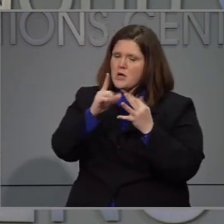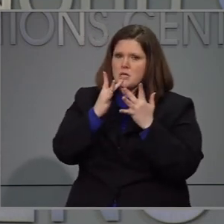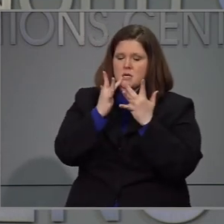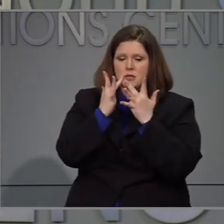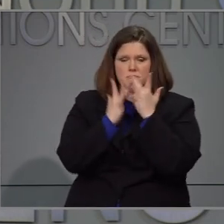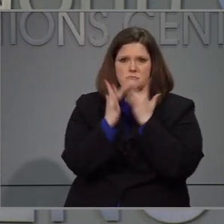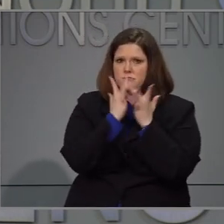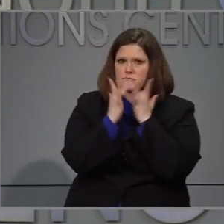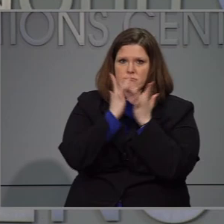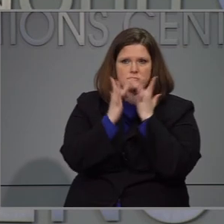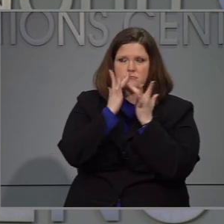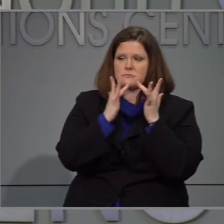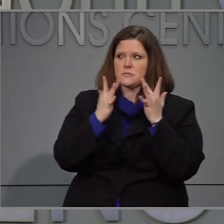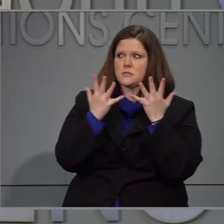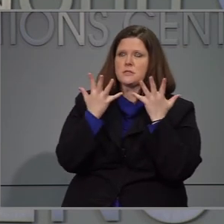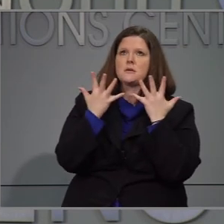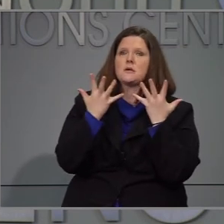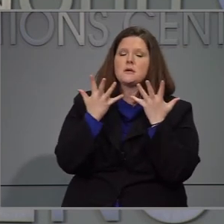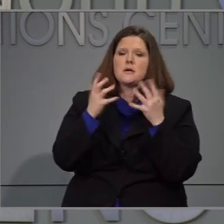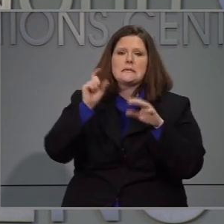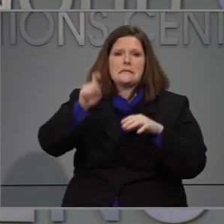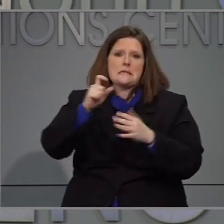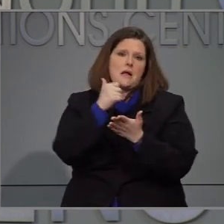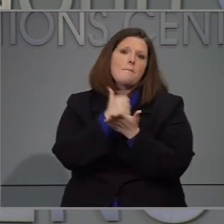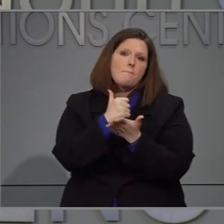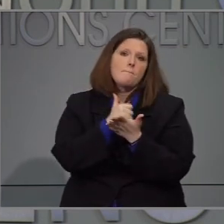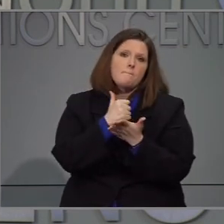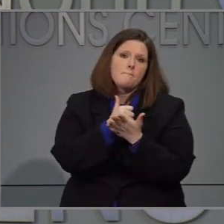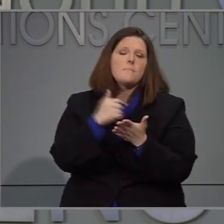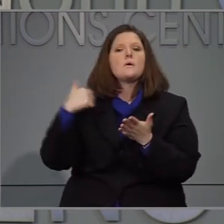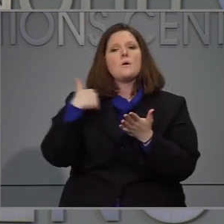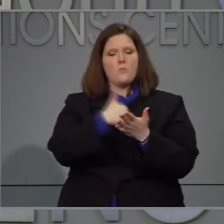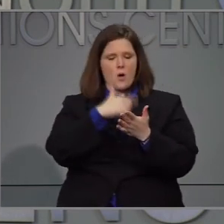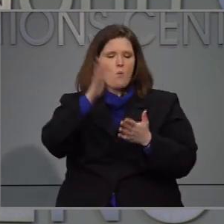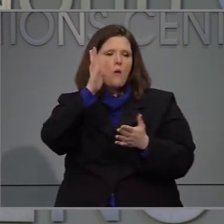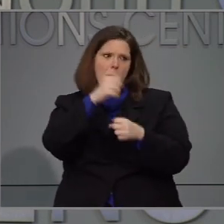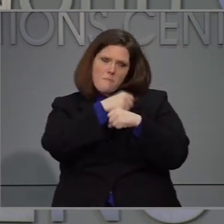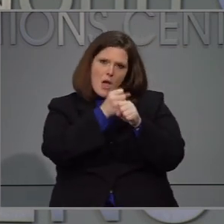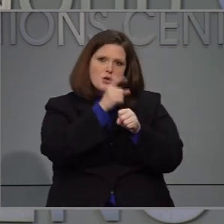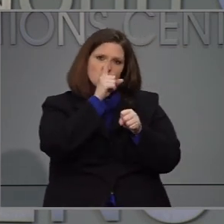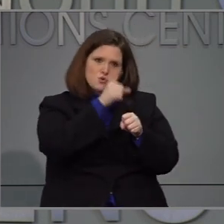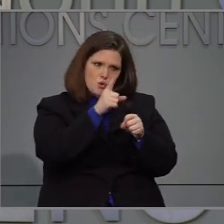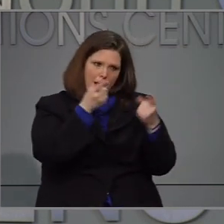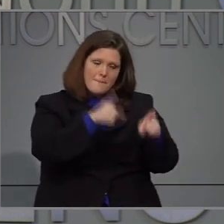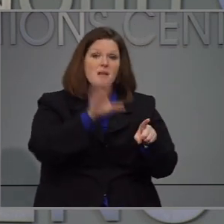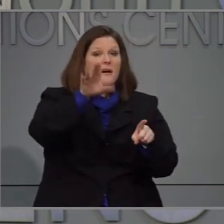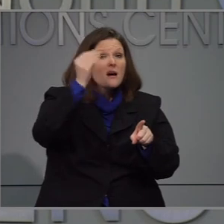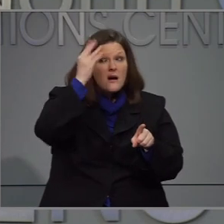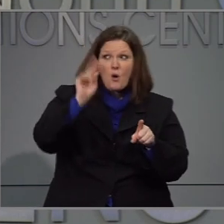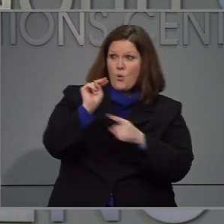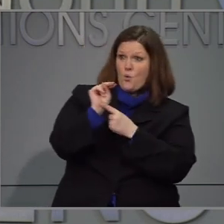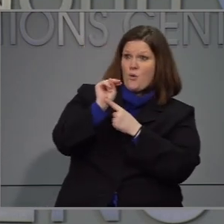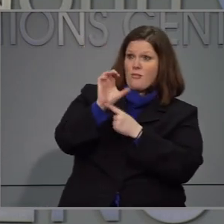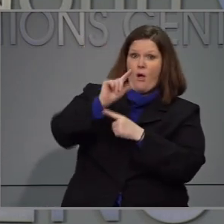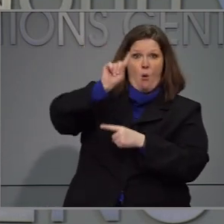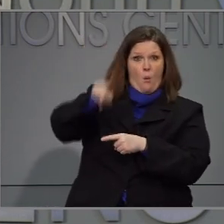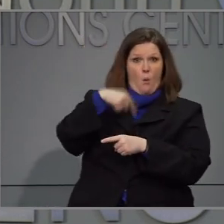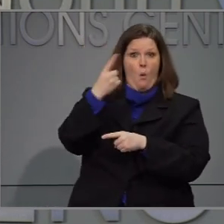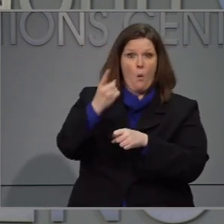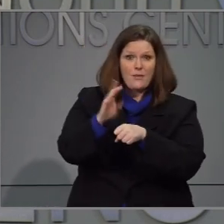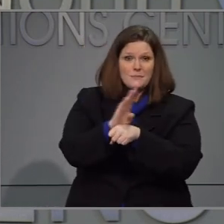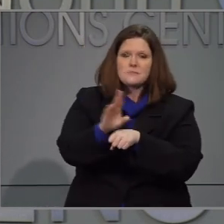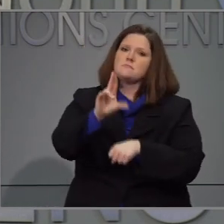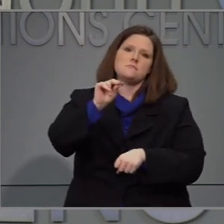be attended to as quickly as possible. And we're going to see to this. This is a problem that's nationwide, because you have to remember this